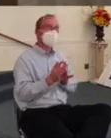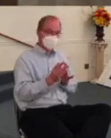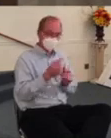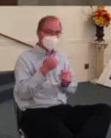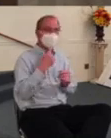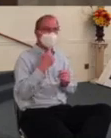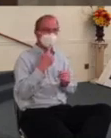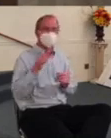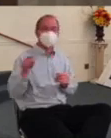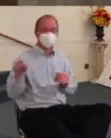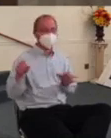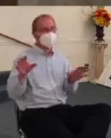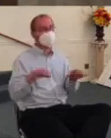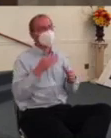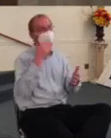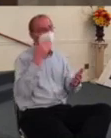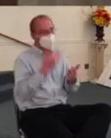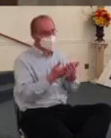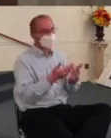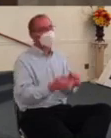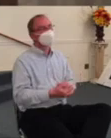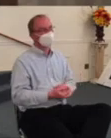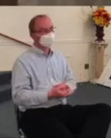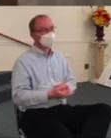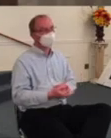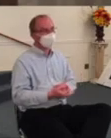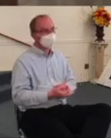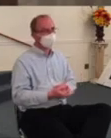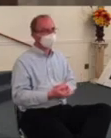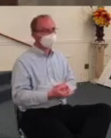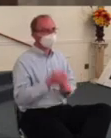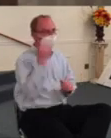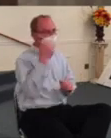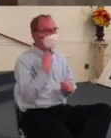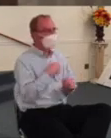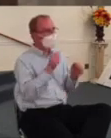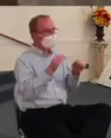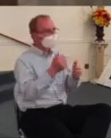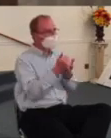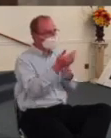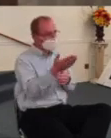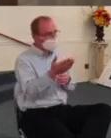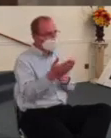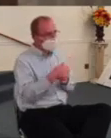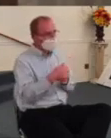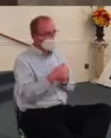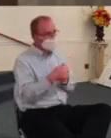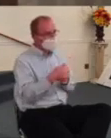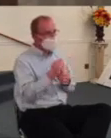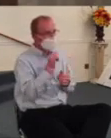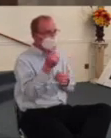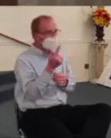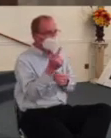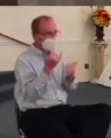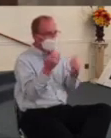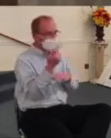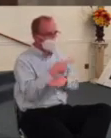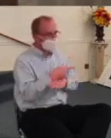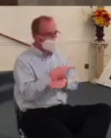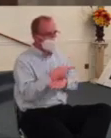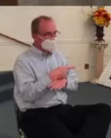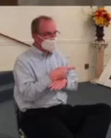If there's some way that we can help you, not only this day, but on through the weeks ahead,